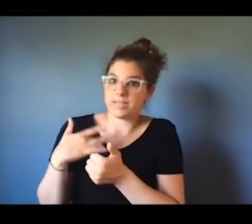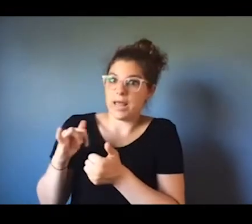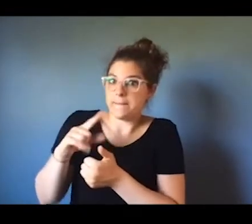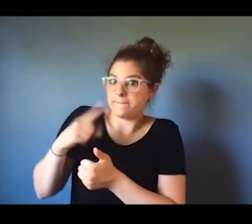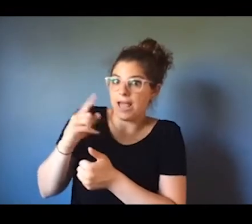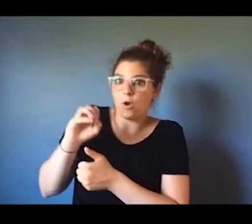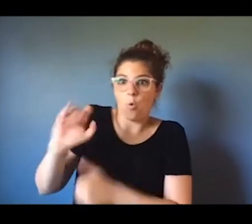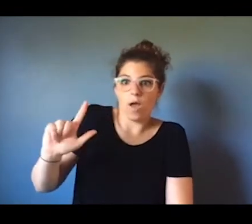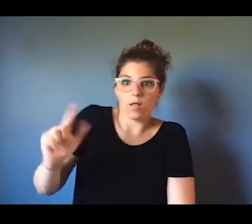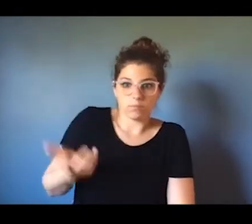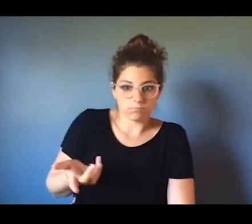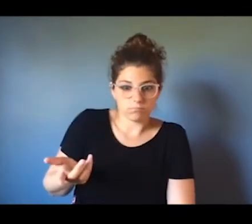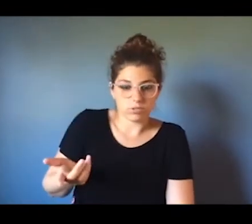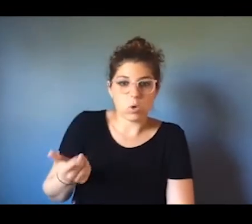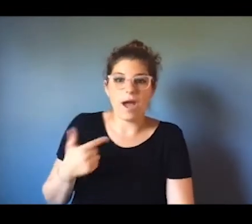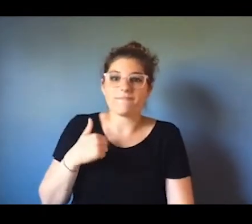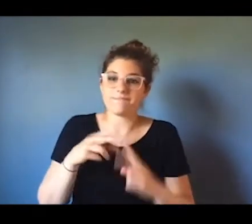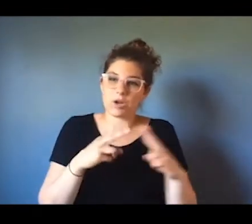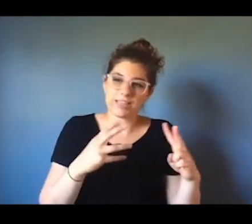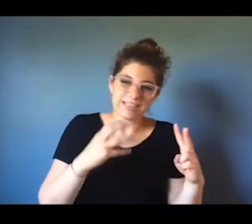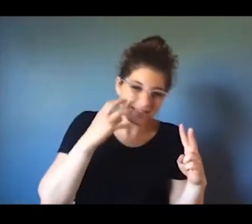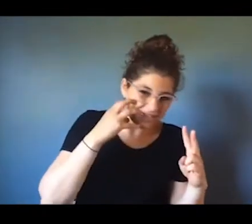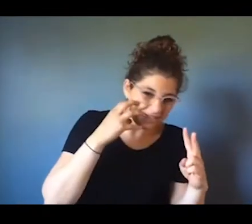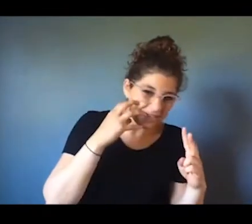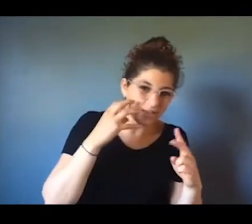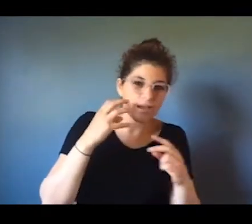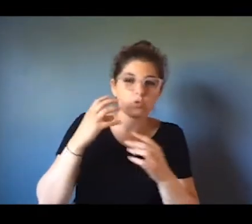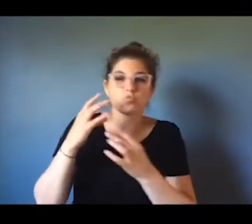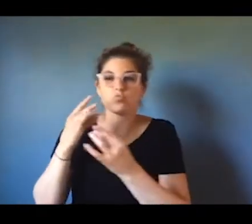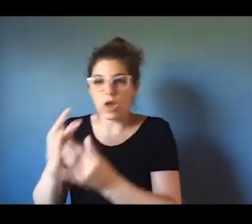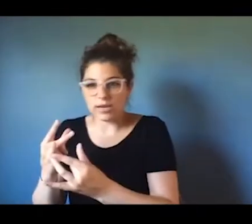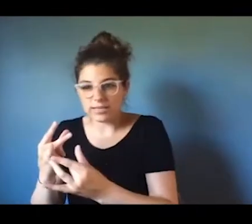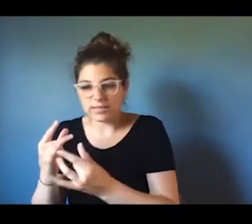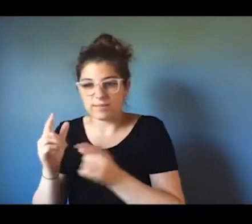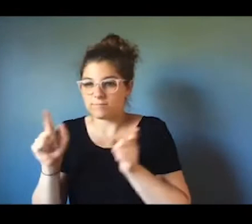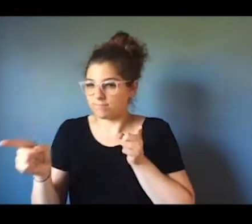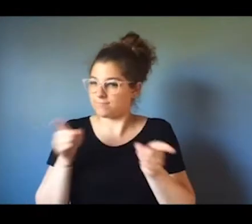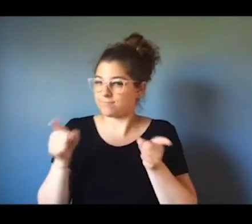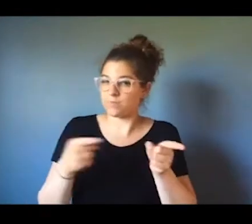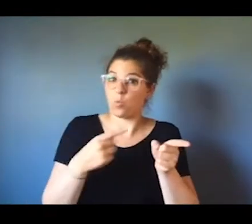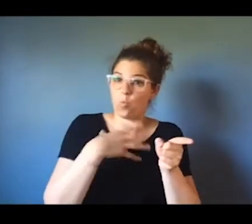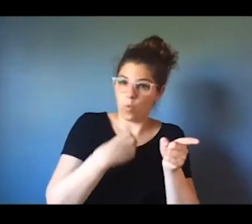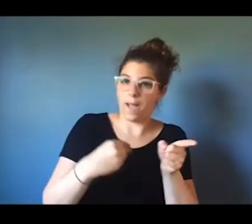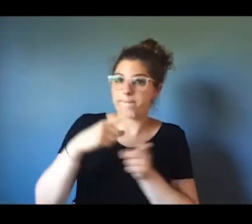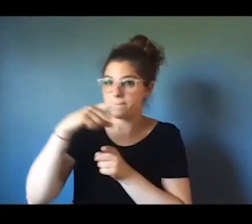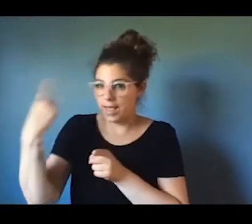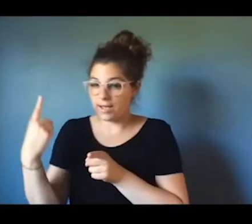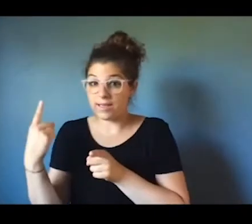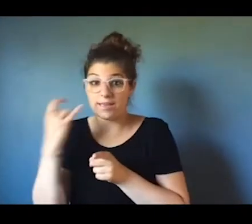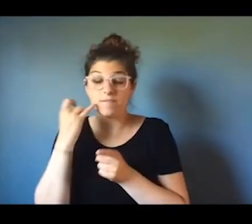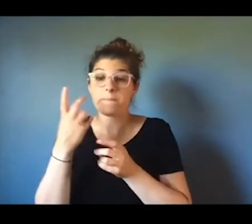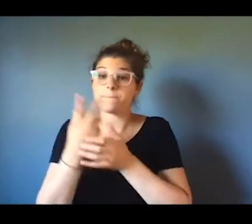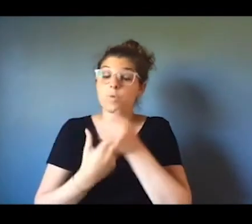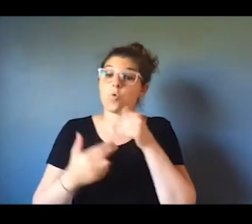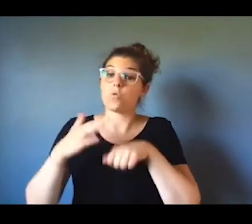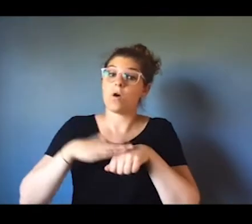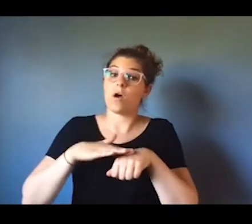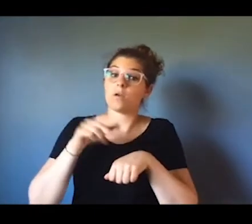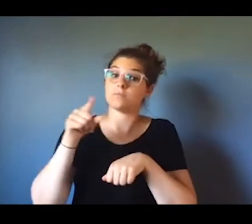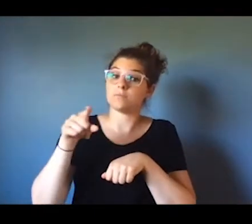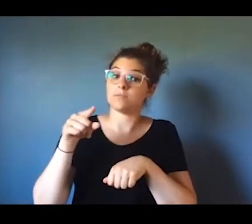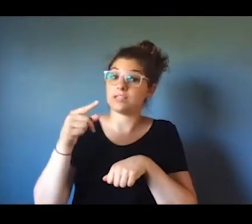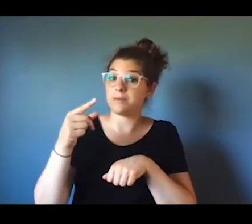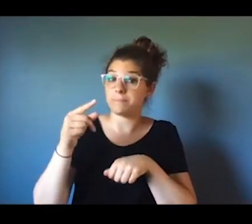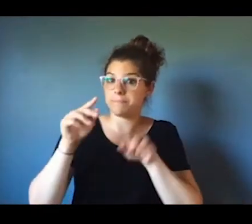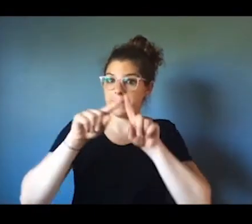with black paint, it would feel like black oil. So I would have a very thick paint, a very runny paint, a very oily paint. And if I have both of